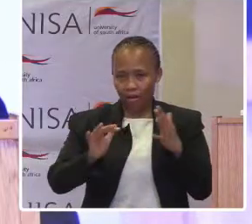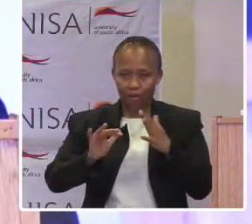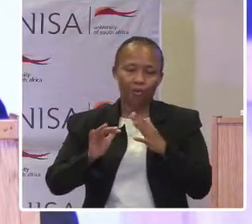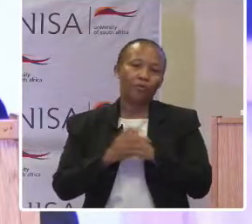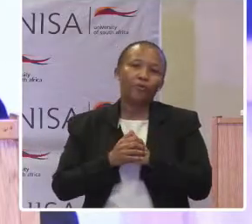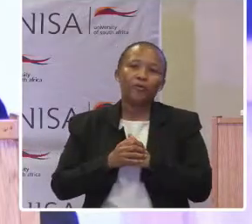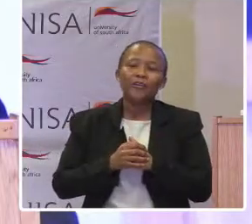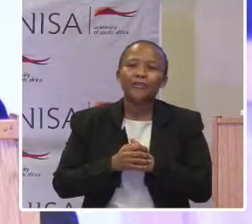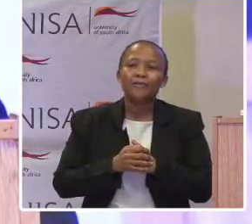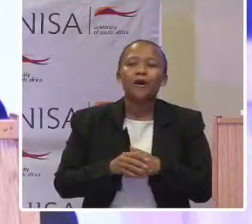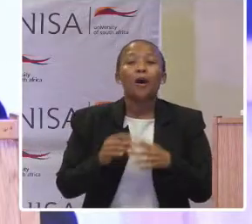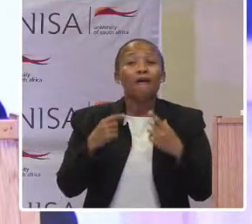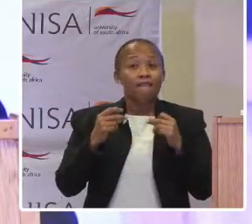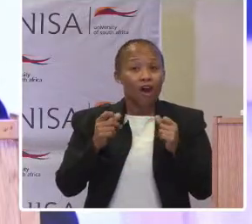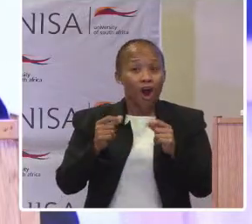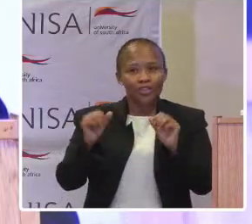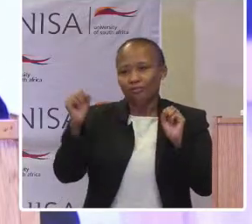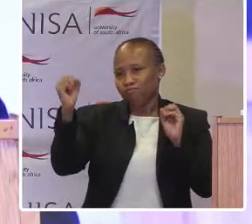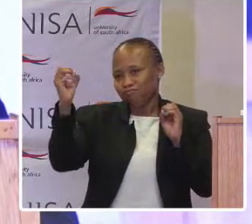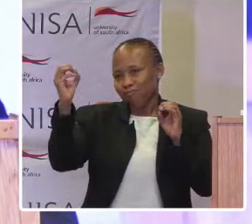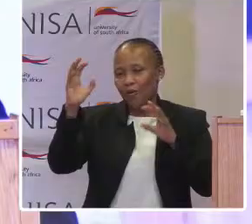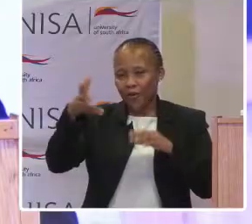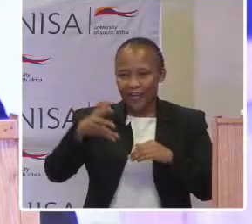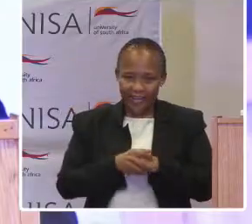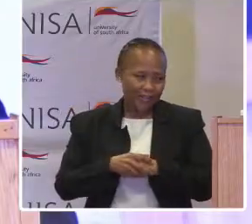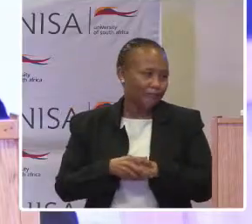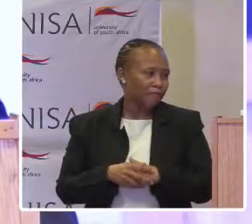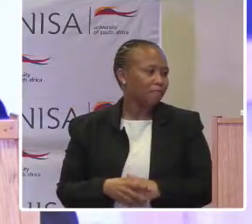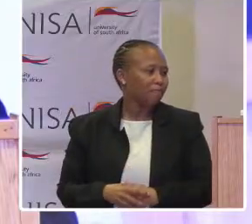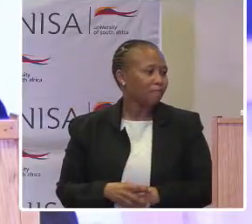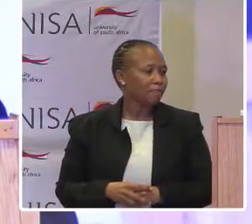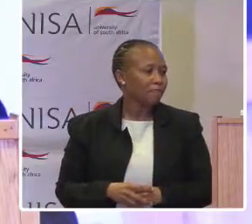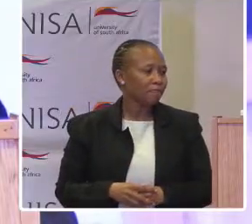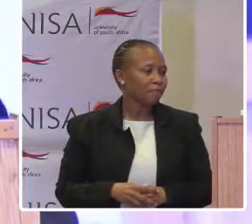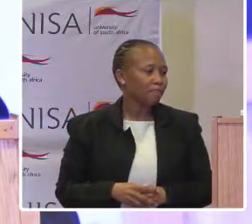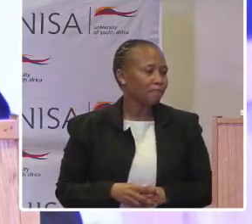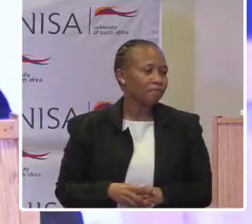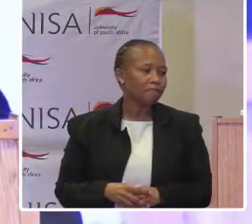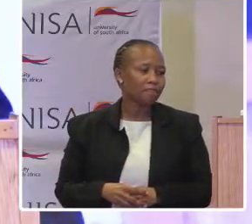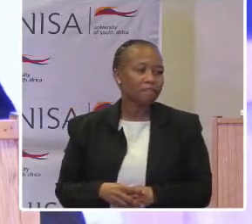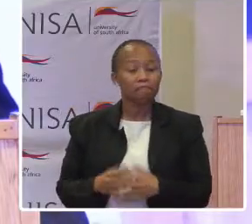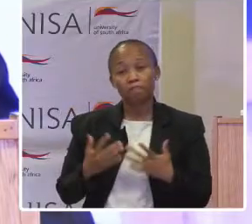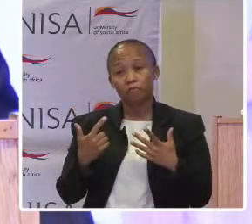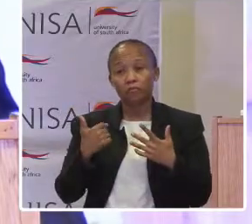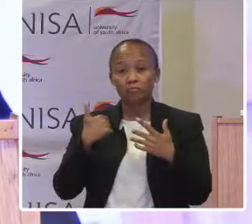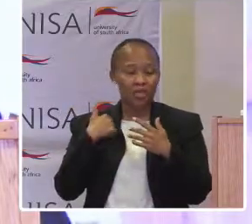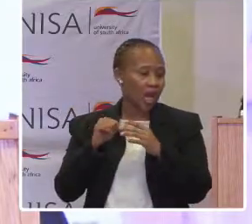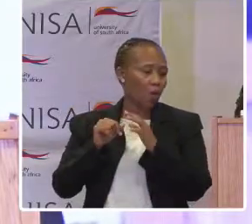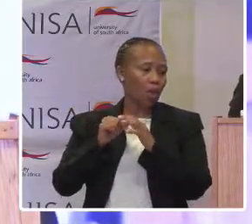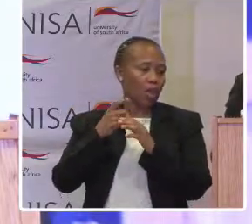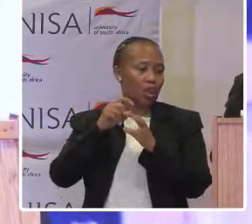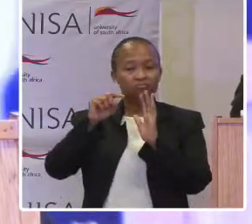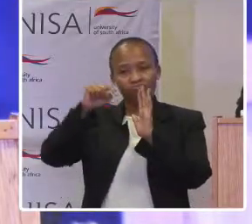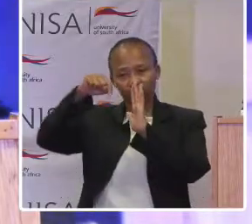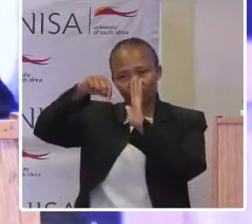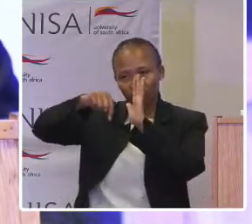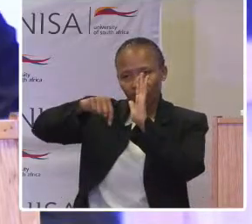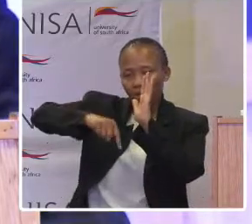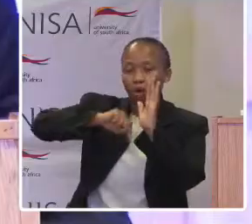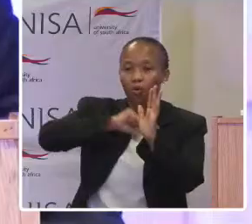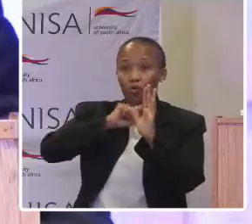I'll just move quickly to the other aspect because I might not be able to finish if I focus on